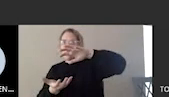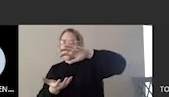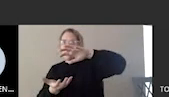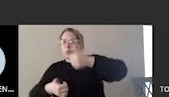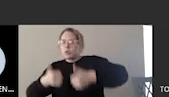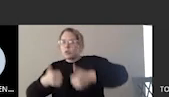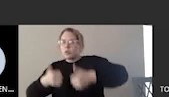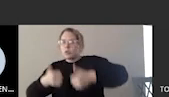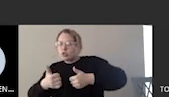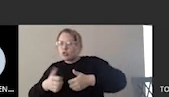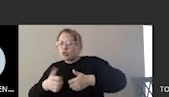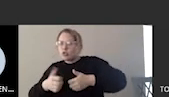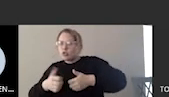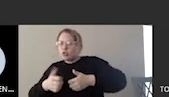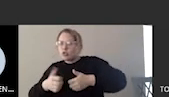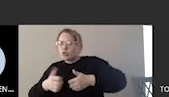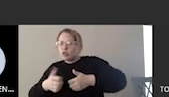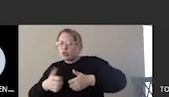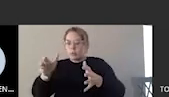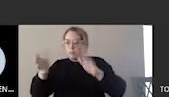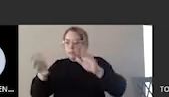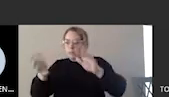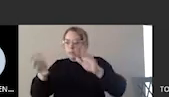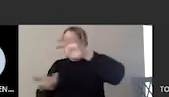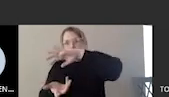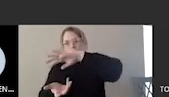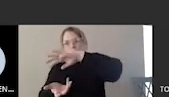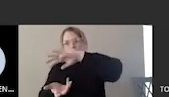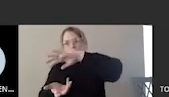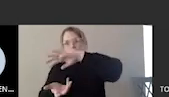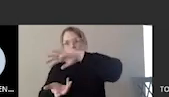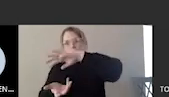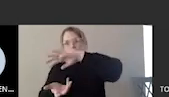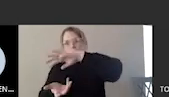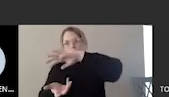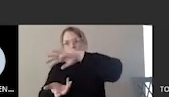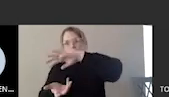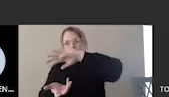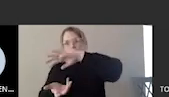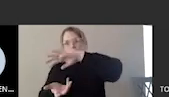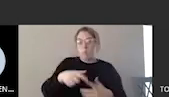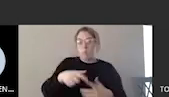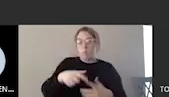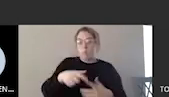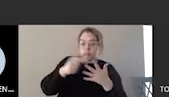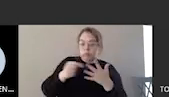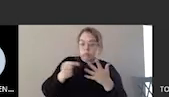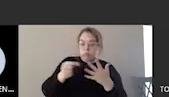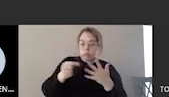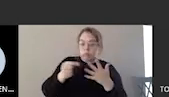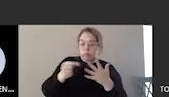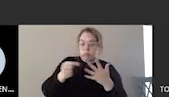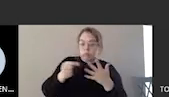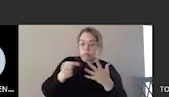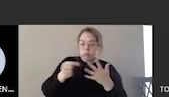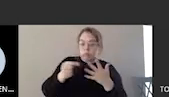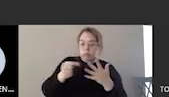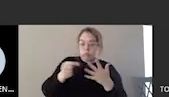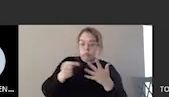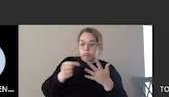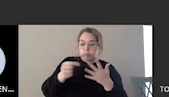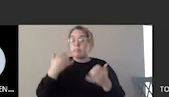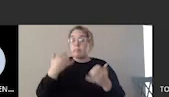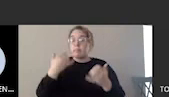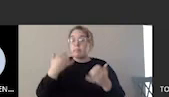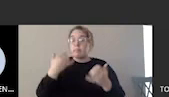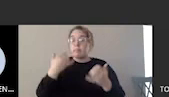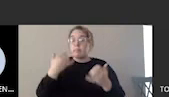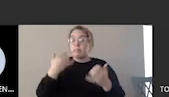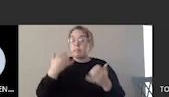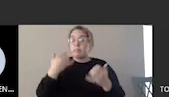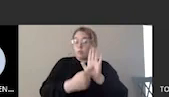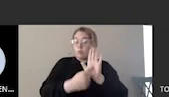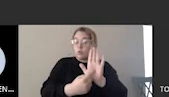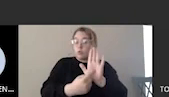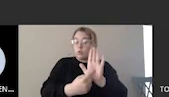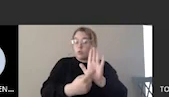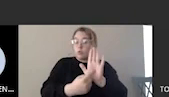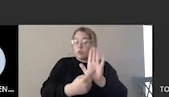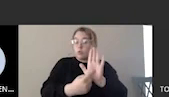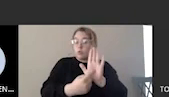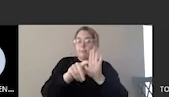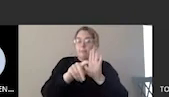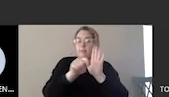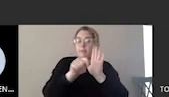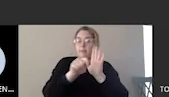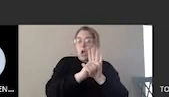side or this side? They choose one, and then we kind of get to show them a video of here's what actually happened when you you made